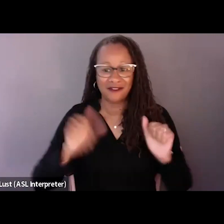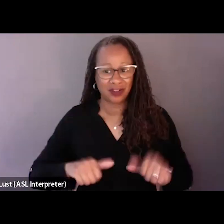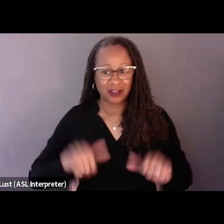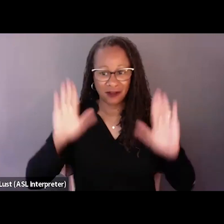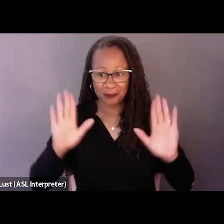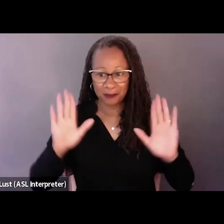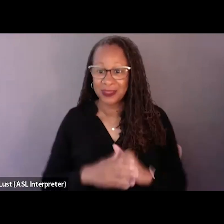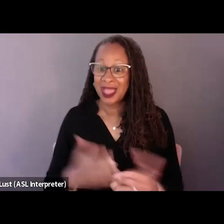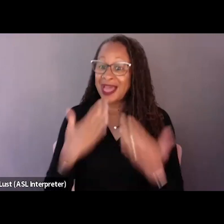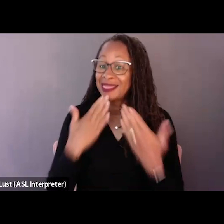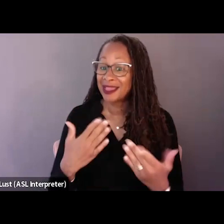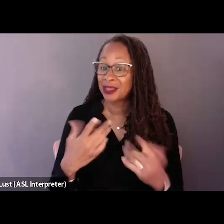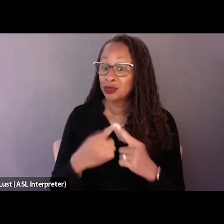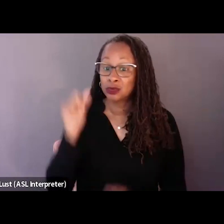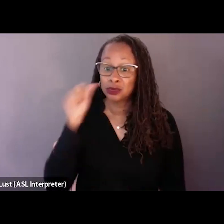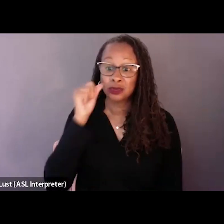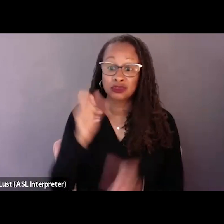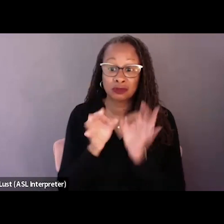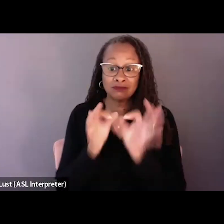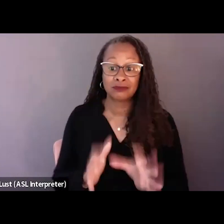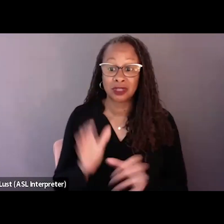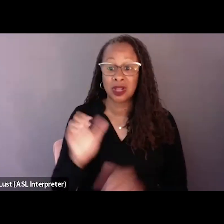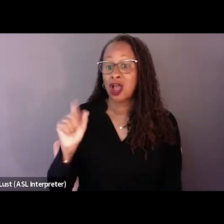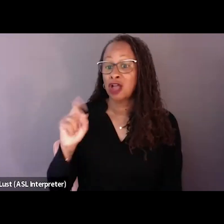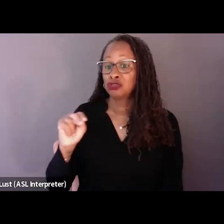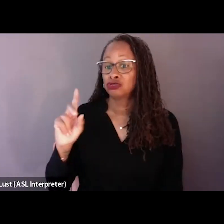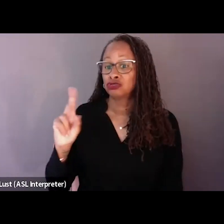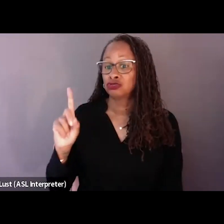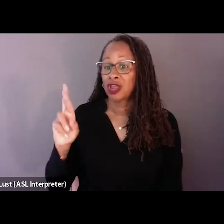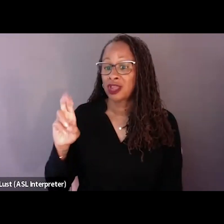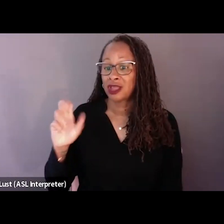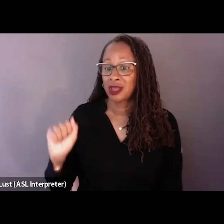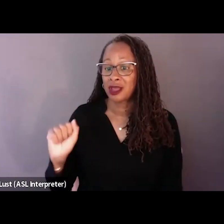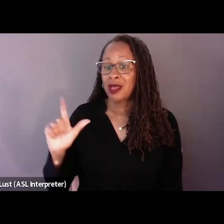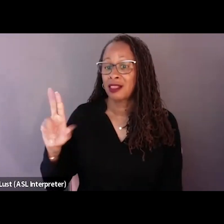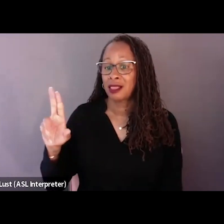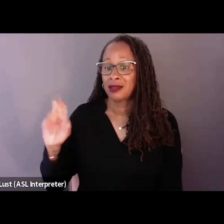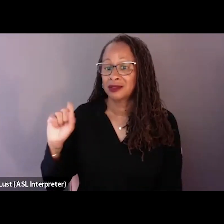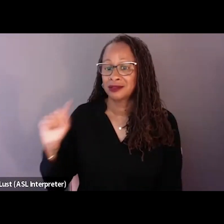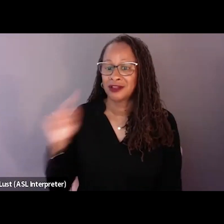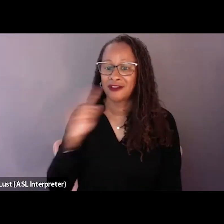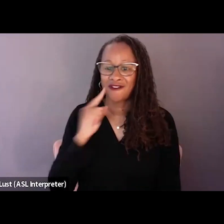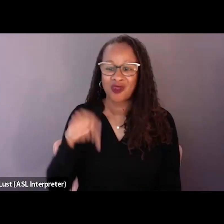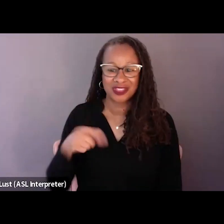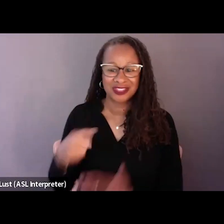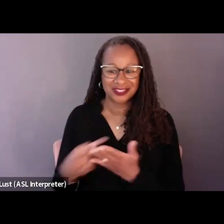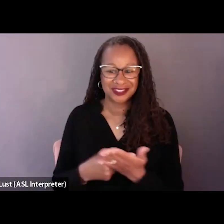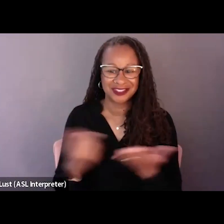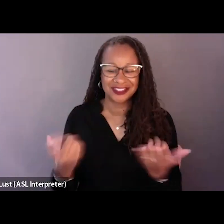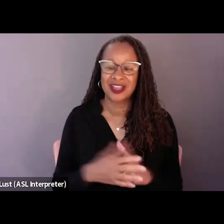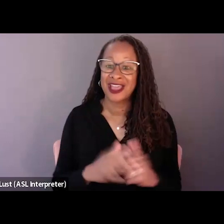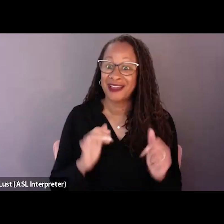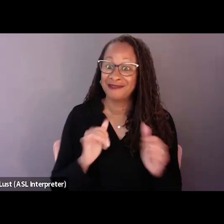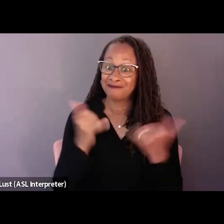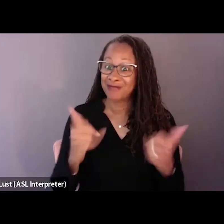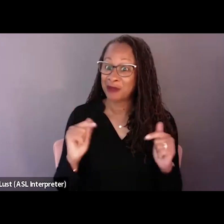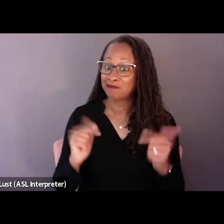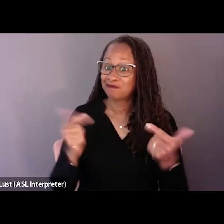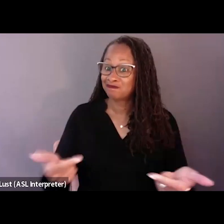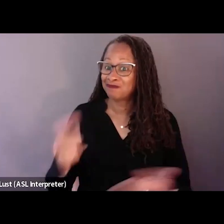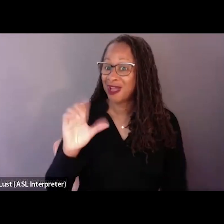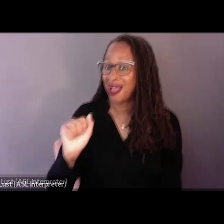Thank you, Andrea Lust, for ASL interpreting this discussion. And with that, I will pass it over to